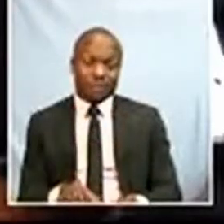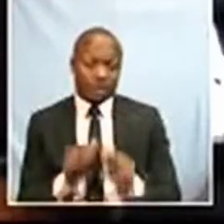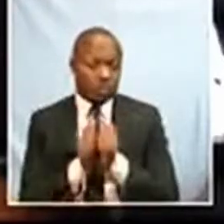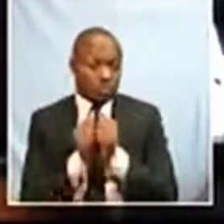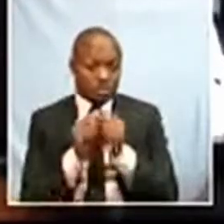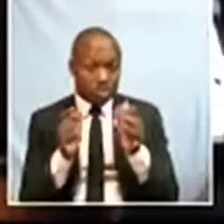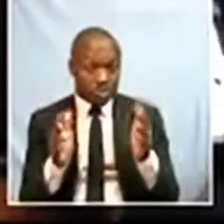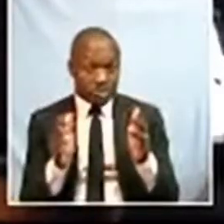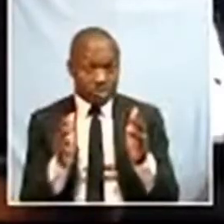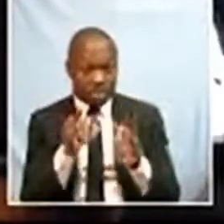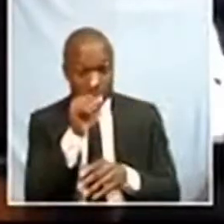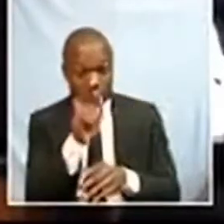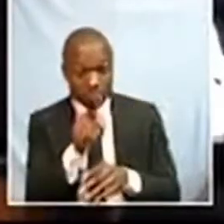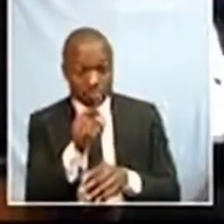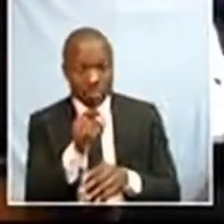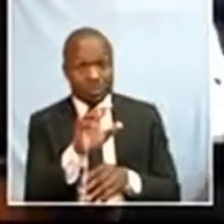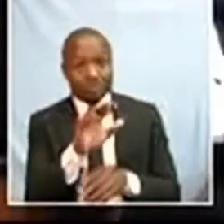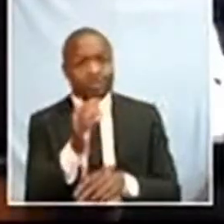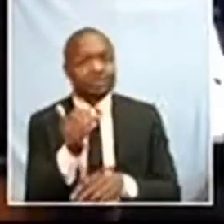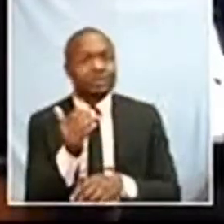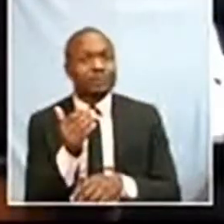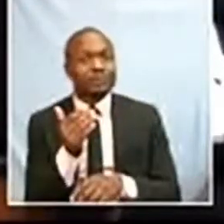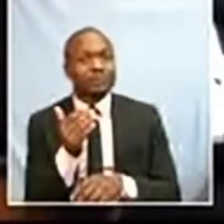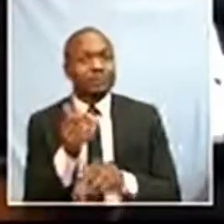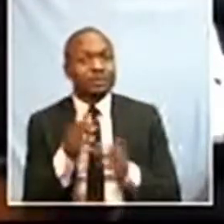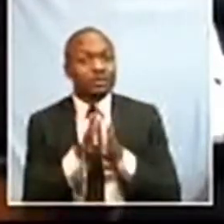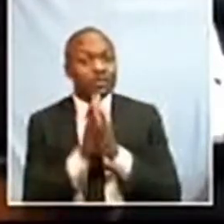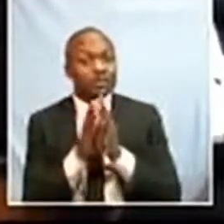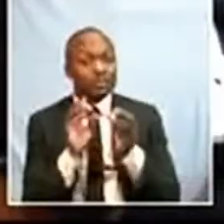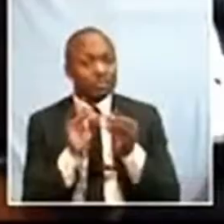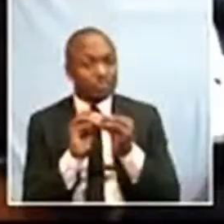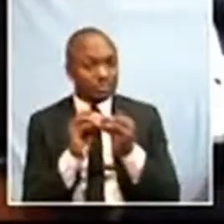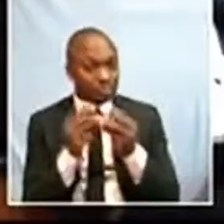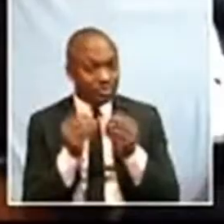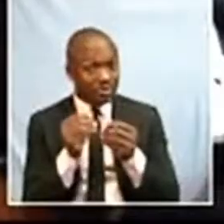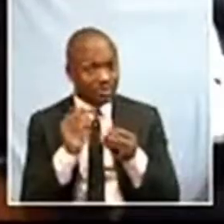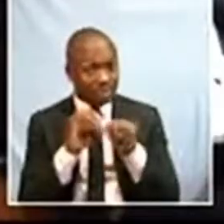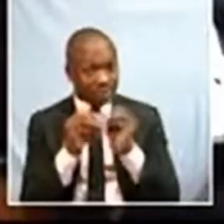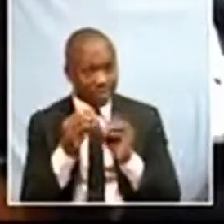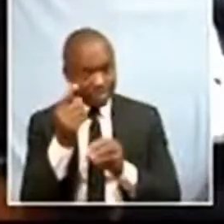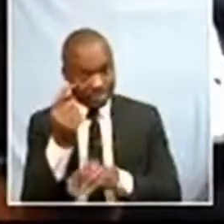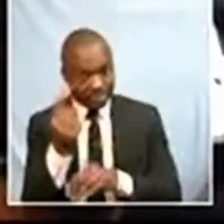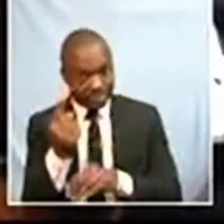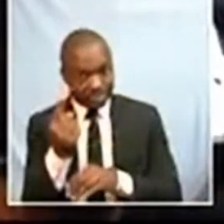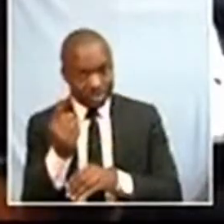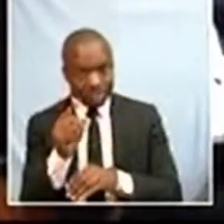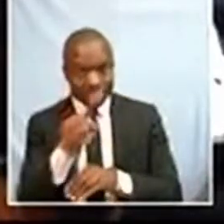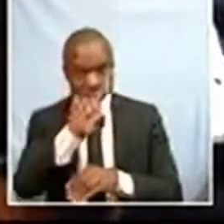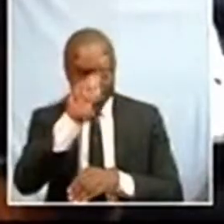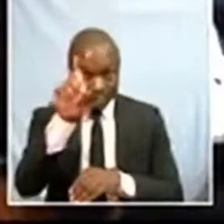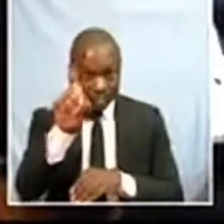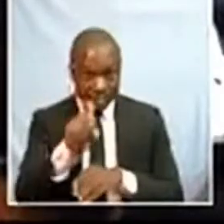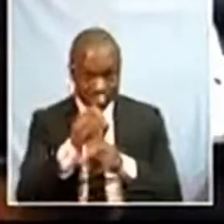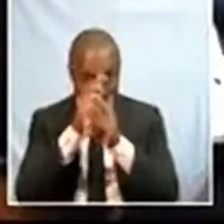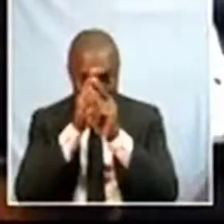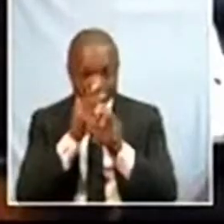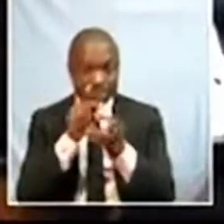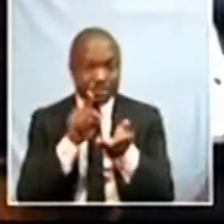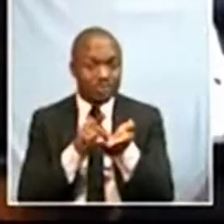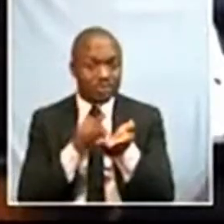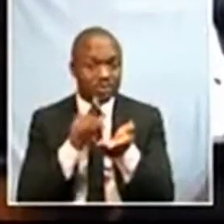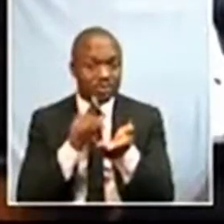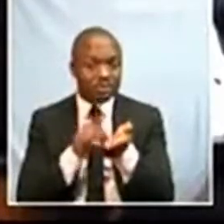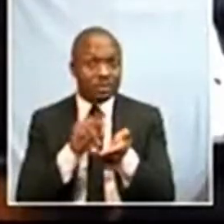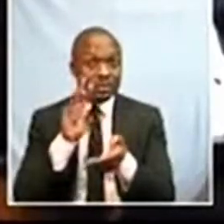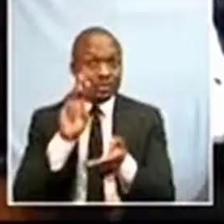without you going back to ask for more funds. Number one, the question from Honorable Dr. Mwanza